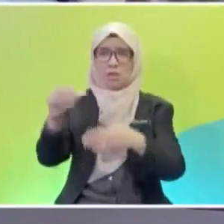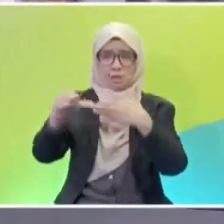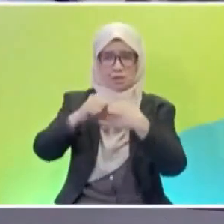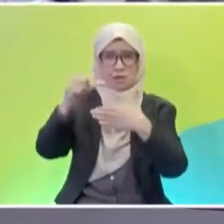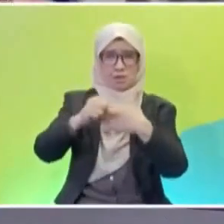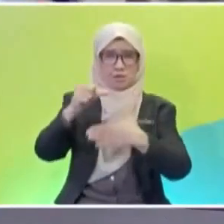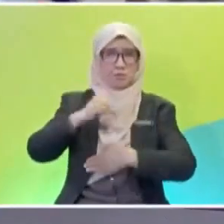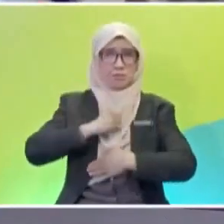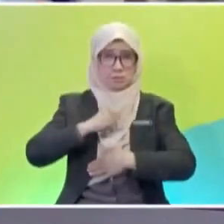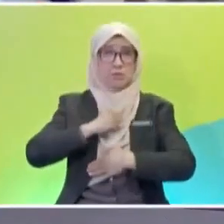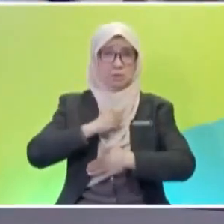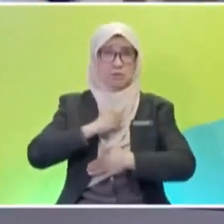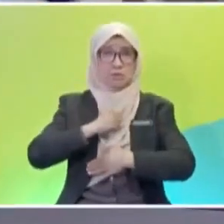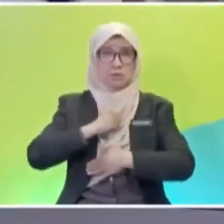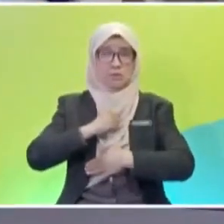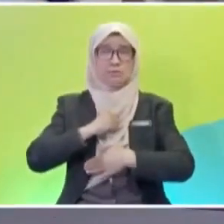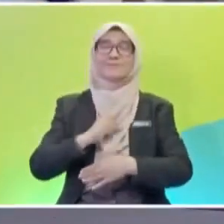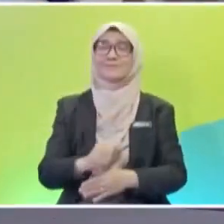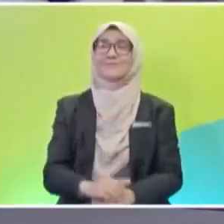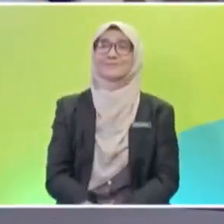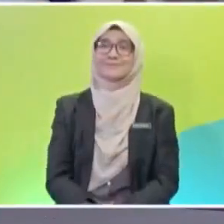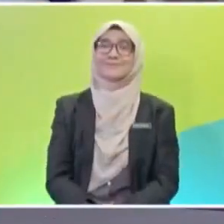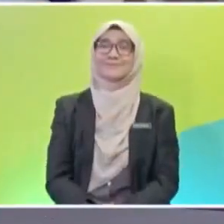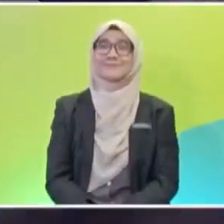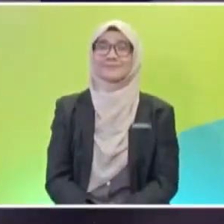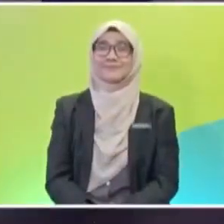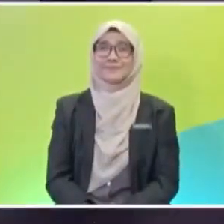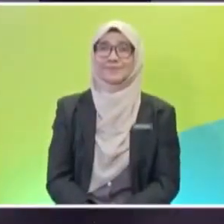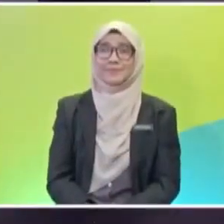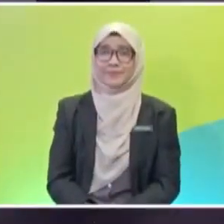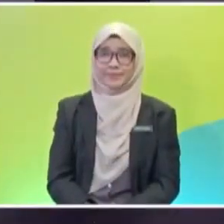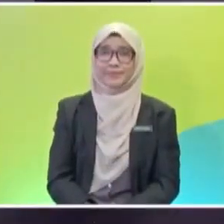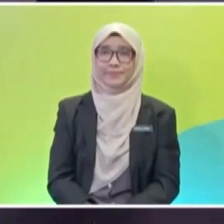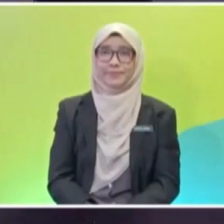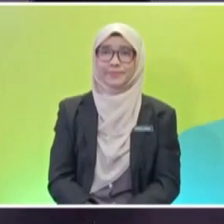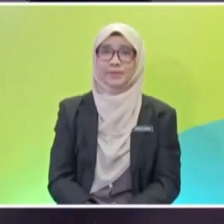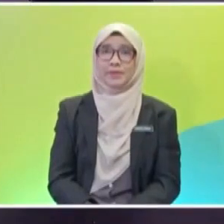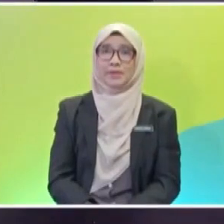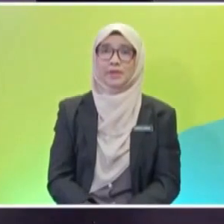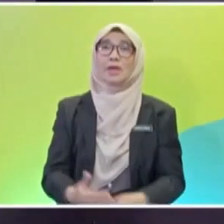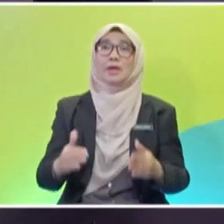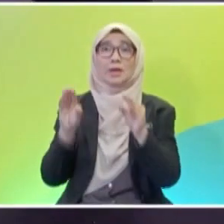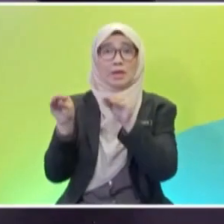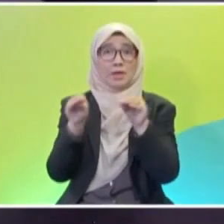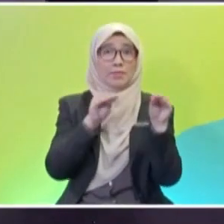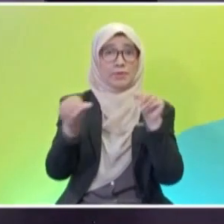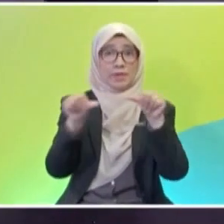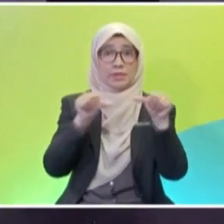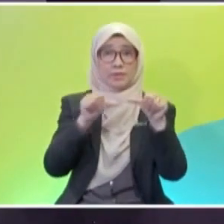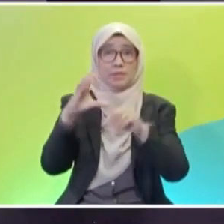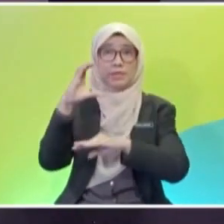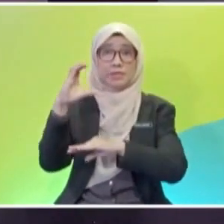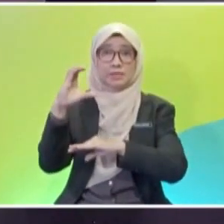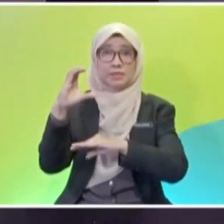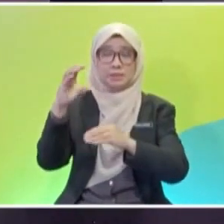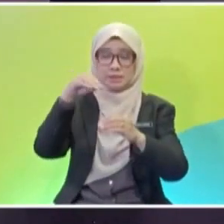themselves who uses the filters. Okay. Mm-hmm. All right. Let's move on to our next activity, which is activity C. In your